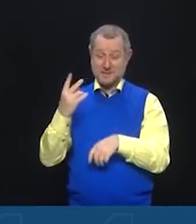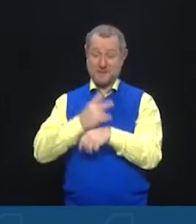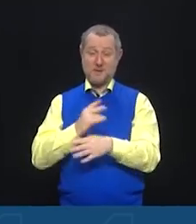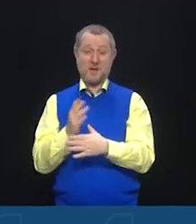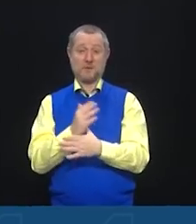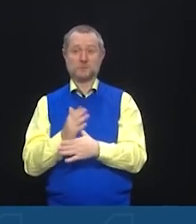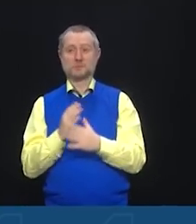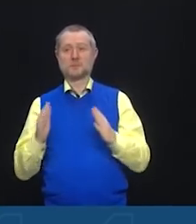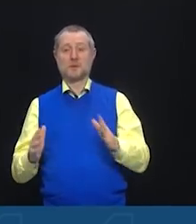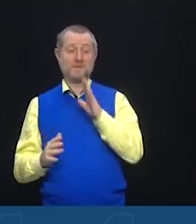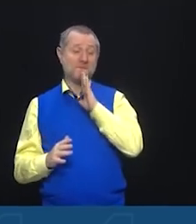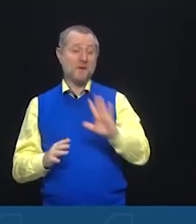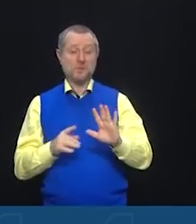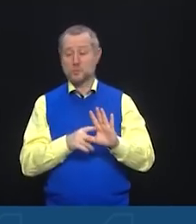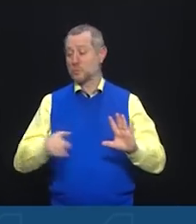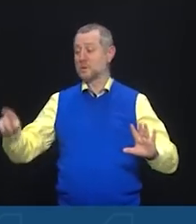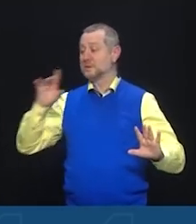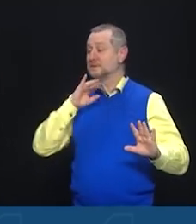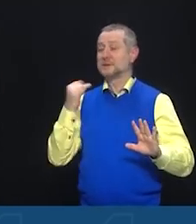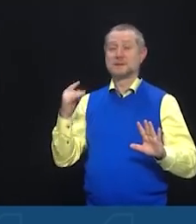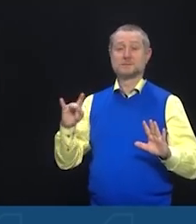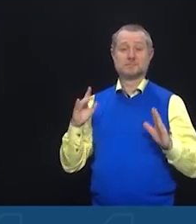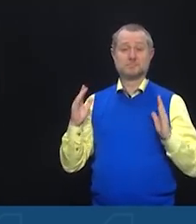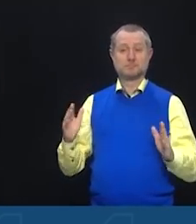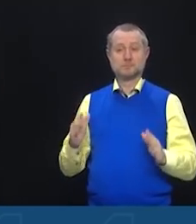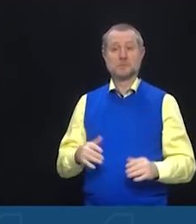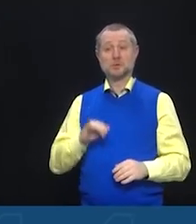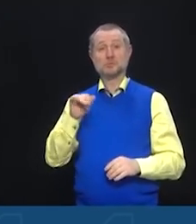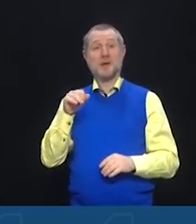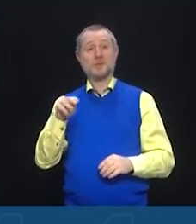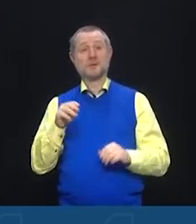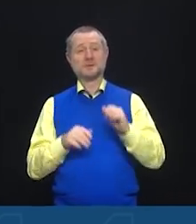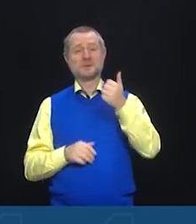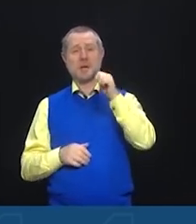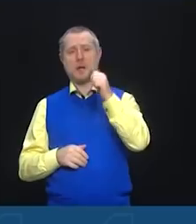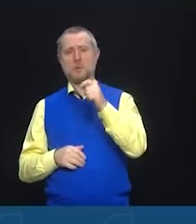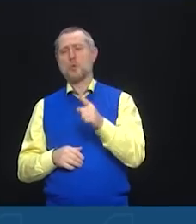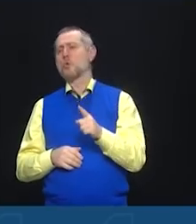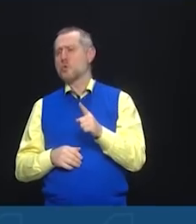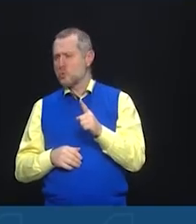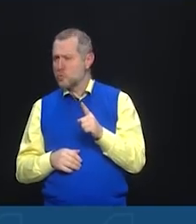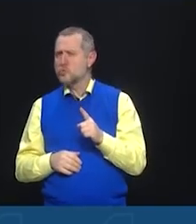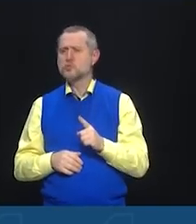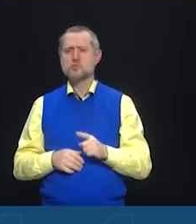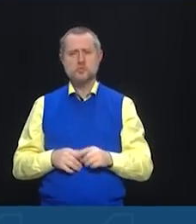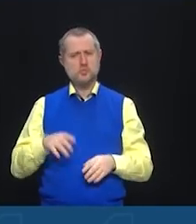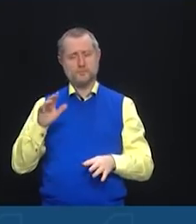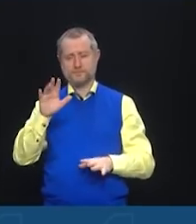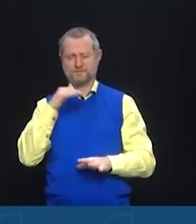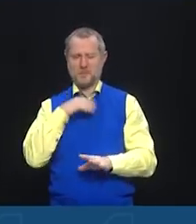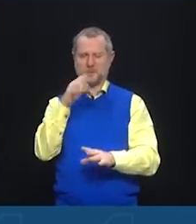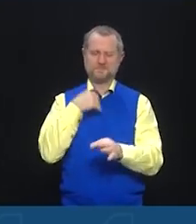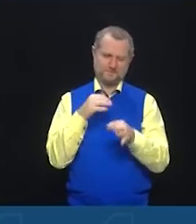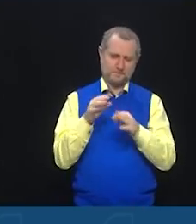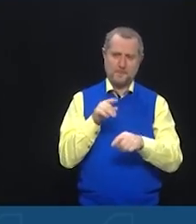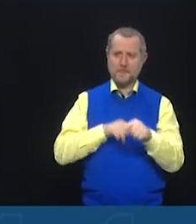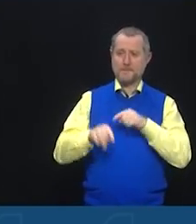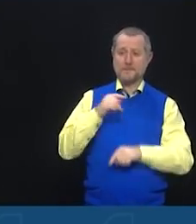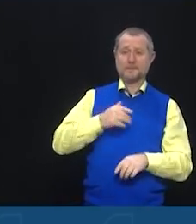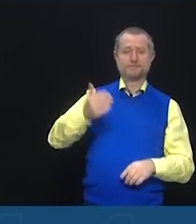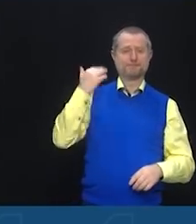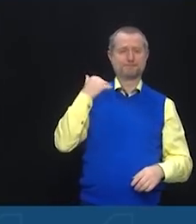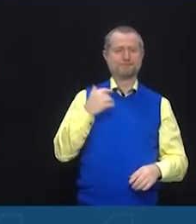5 to 18. Again, look at where we were on January 10th. Let's go back to the start of the school year. We had